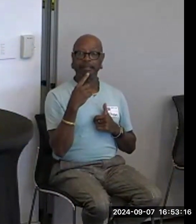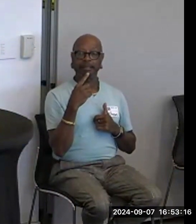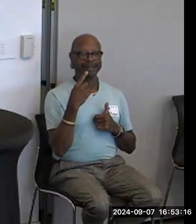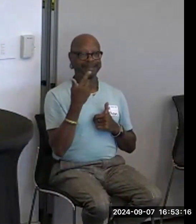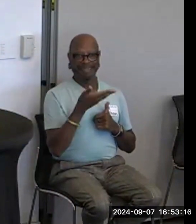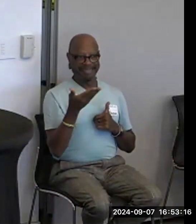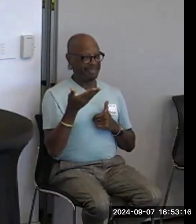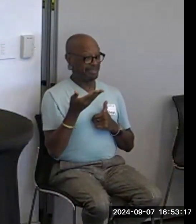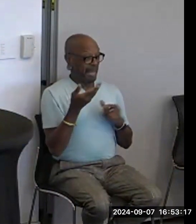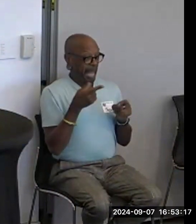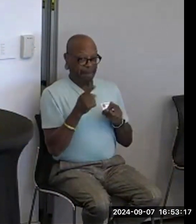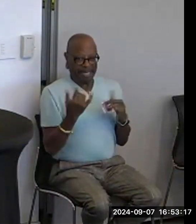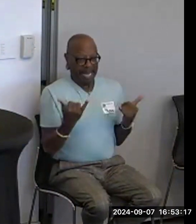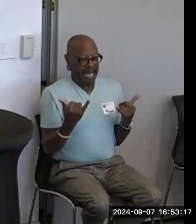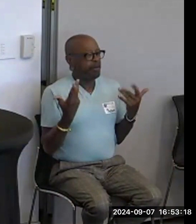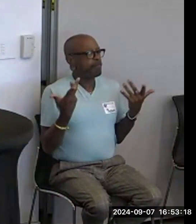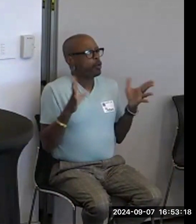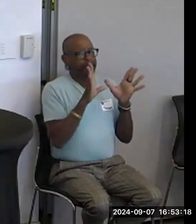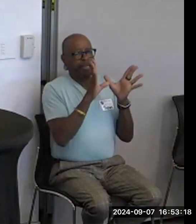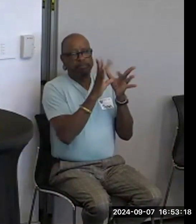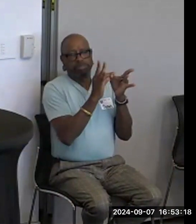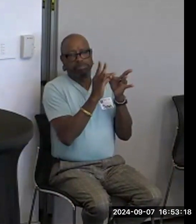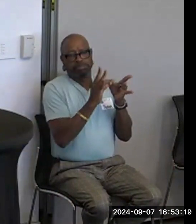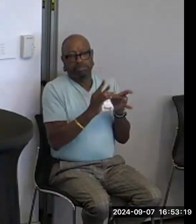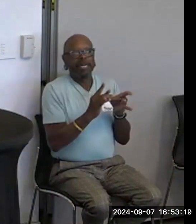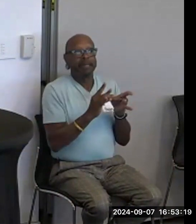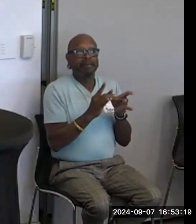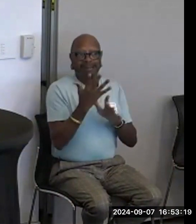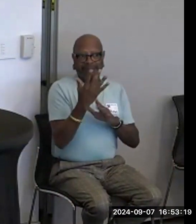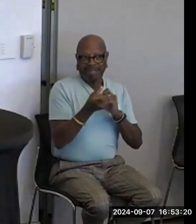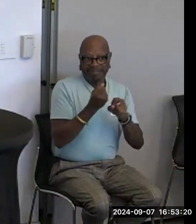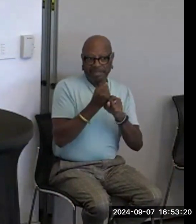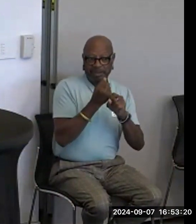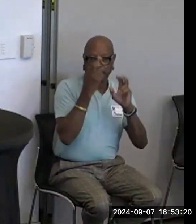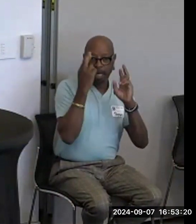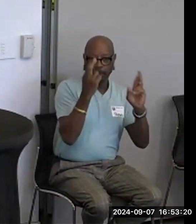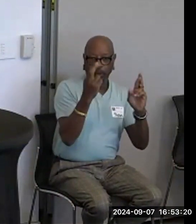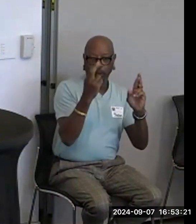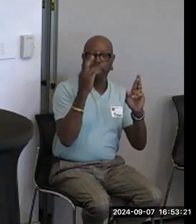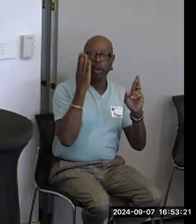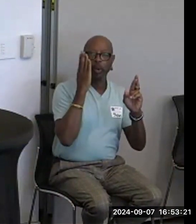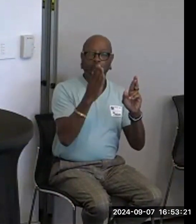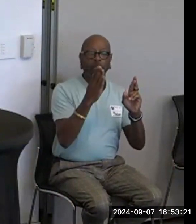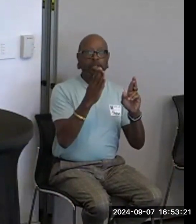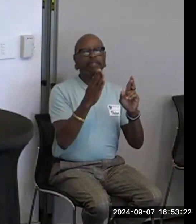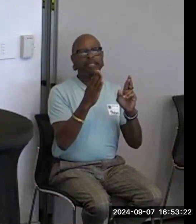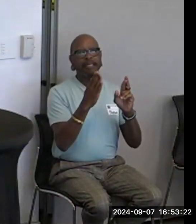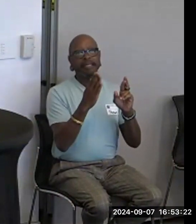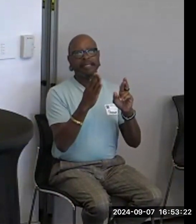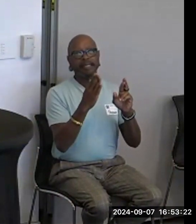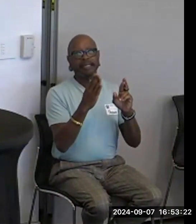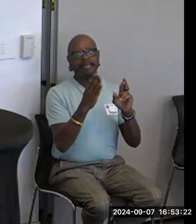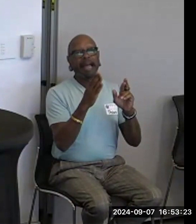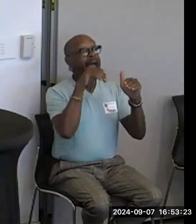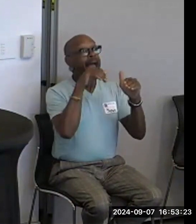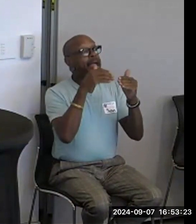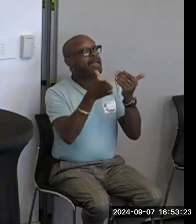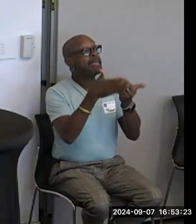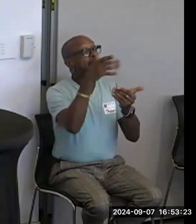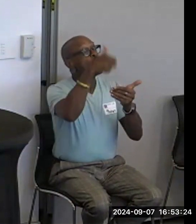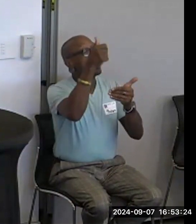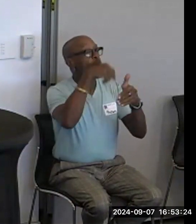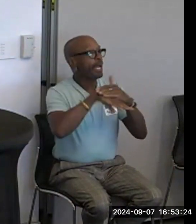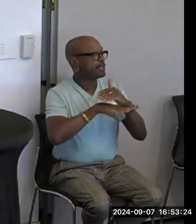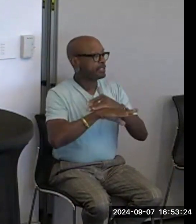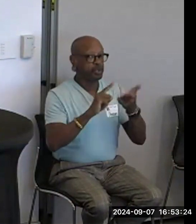have been said already, but in 5 years, I hope that there will be pervasive access to information in all of